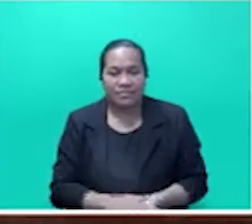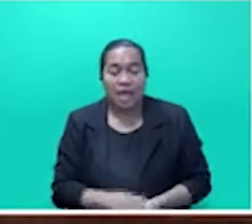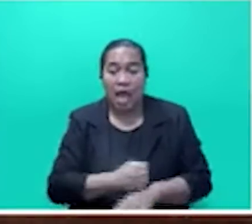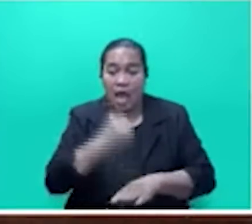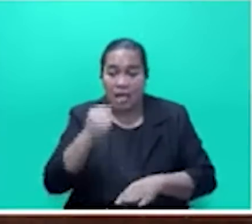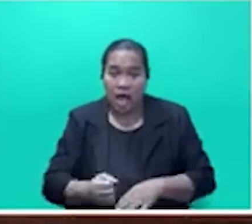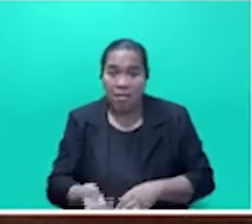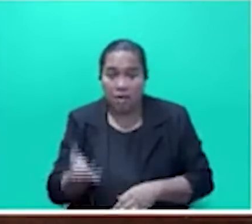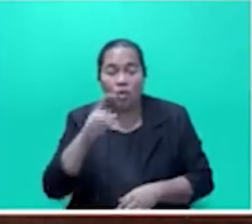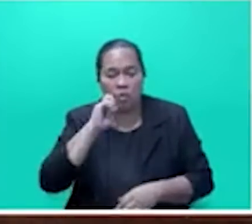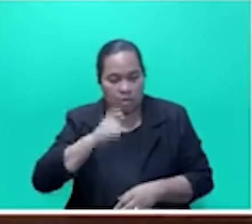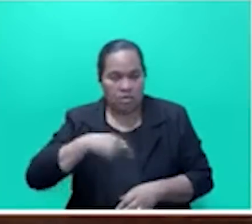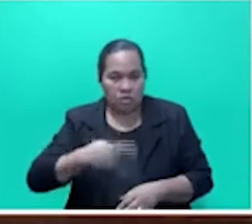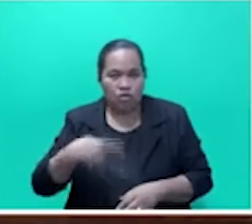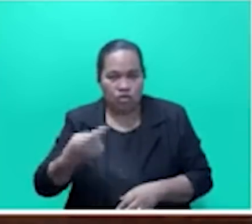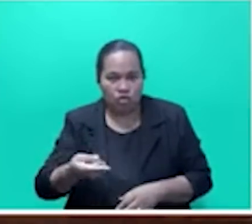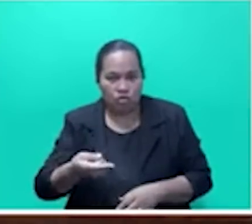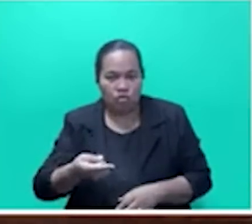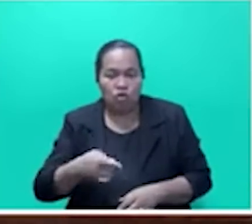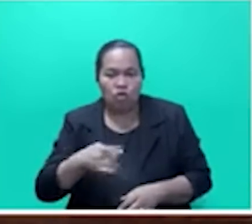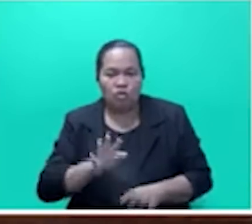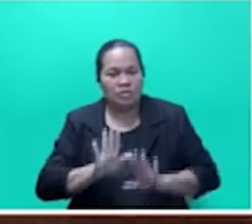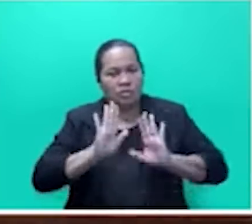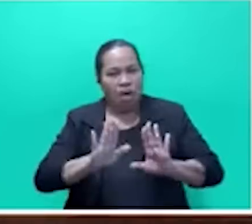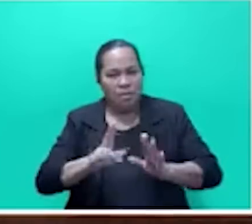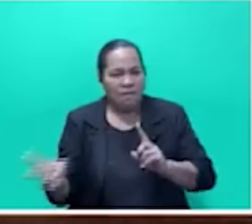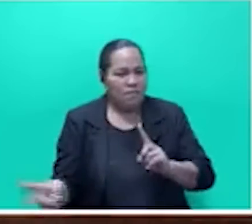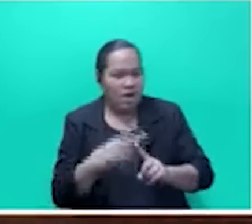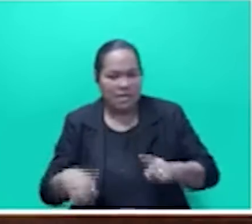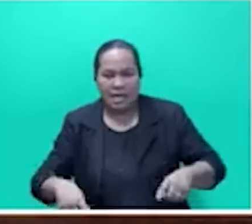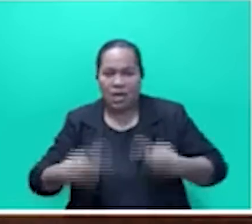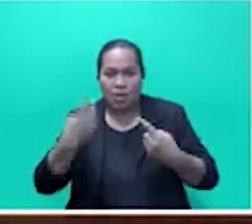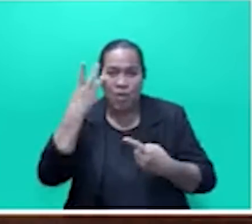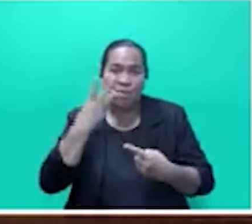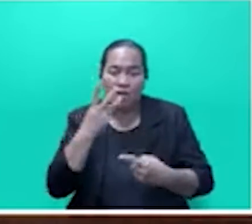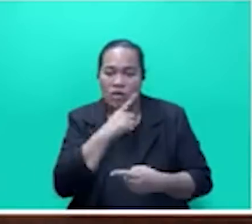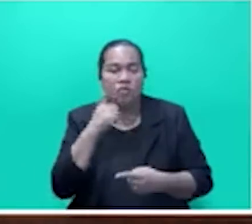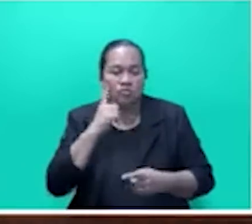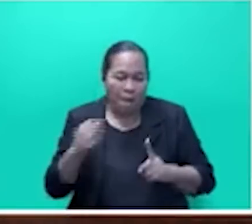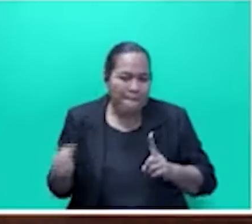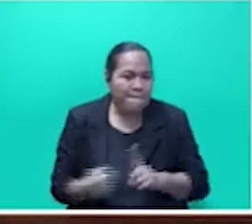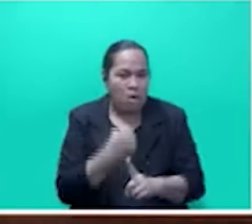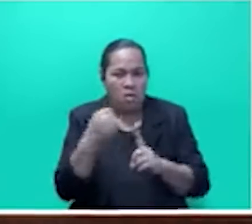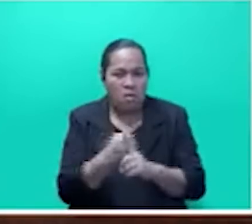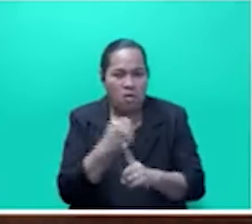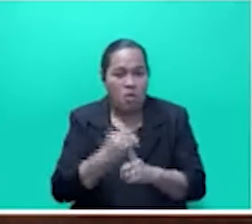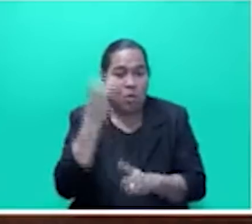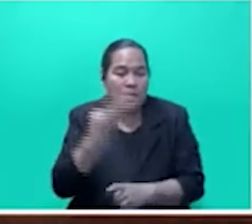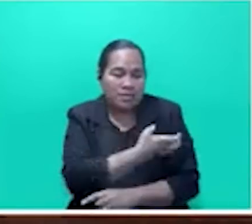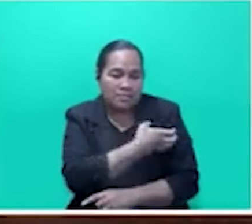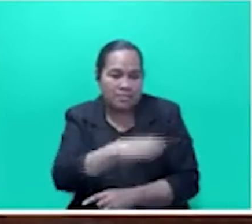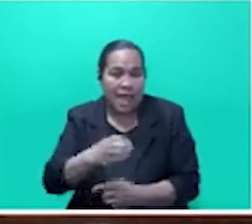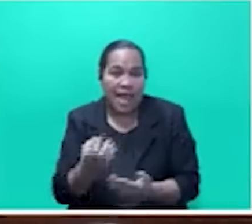Government will continue its efforts to end violence against women and girls and promote women's economic